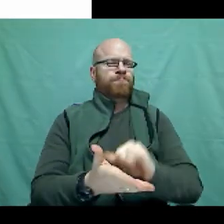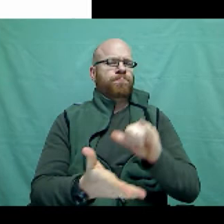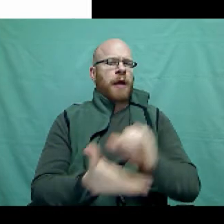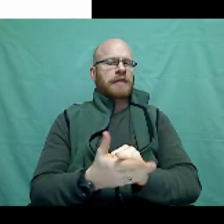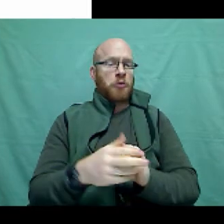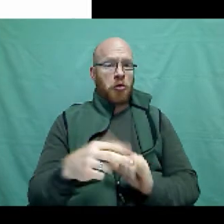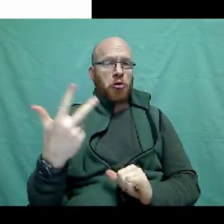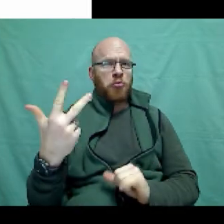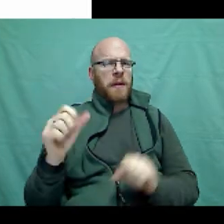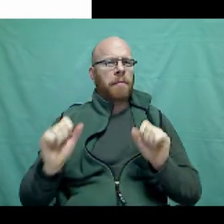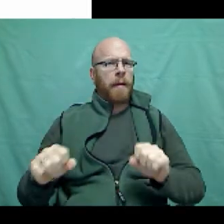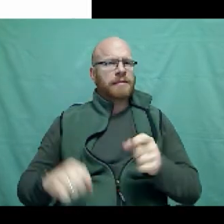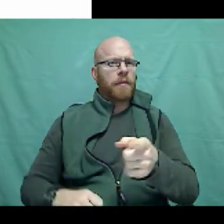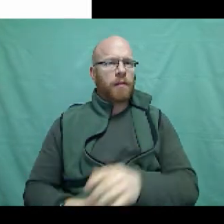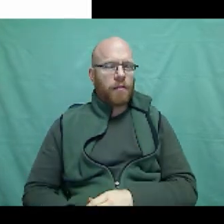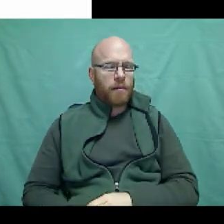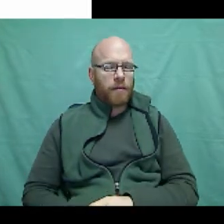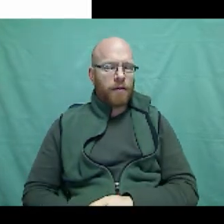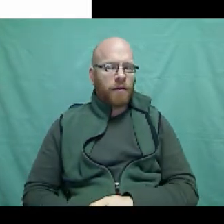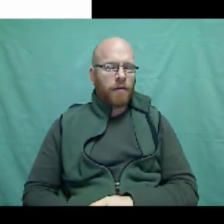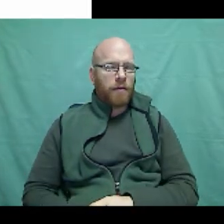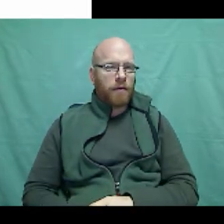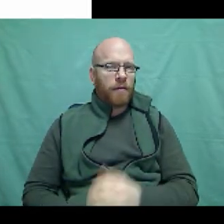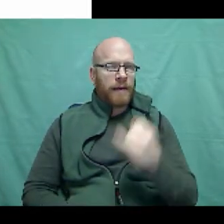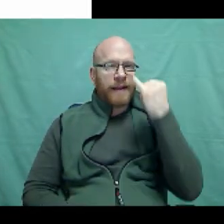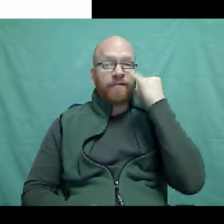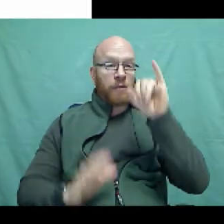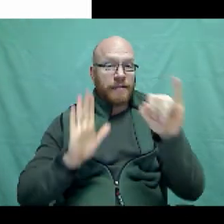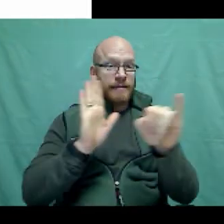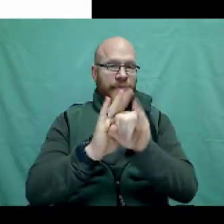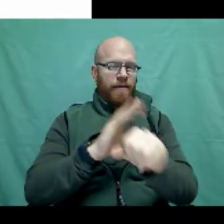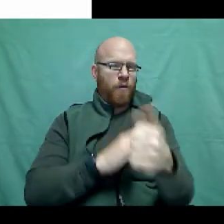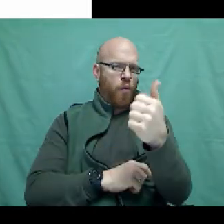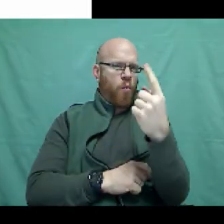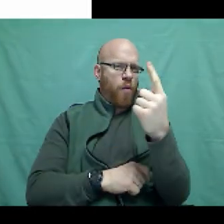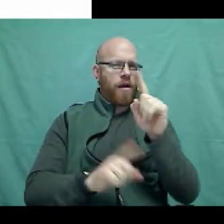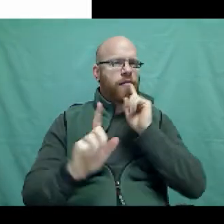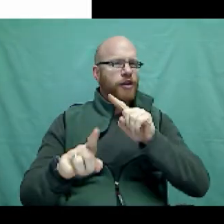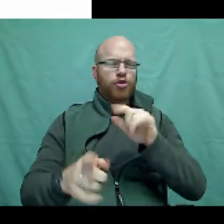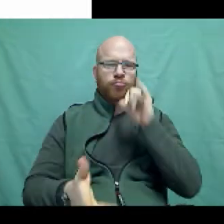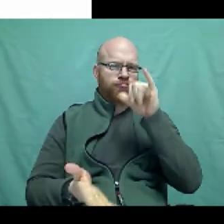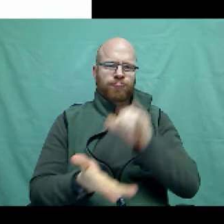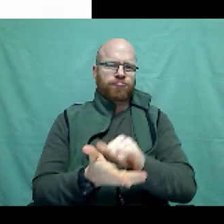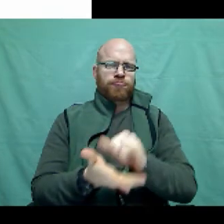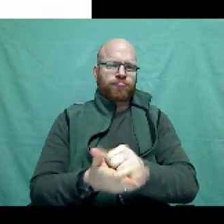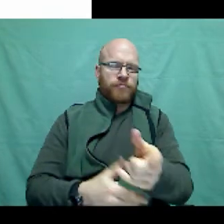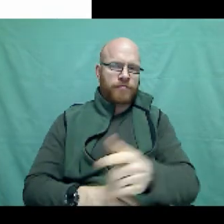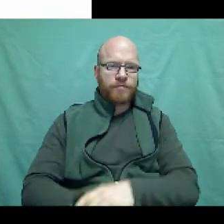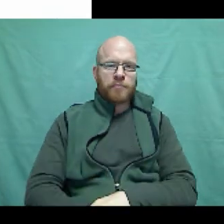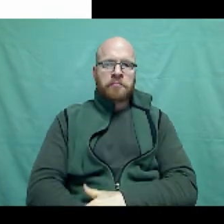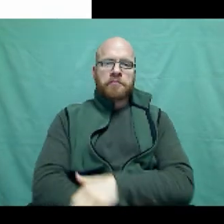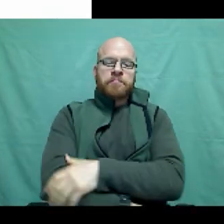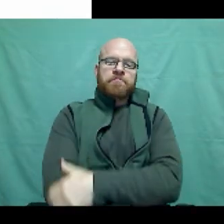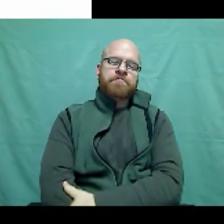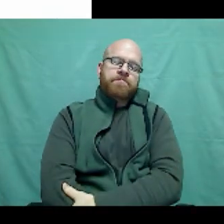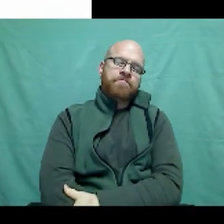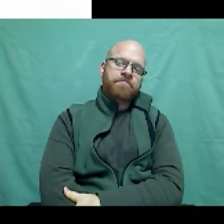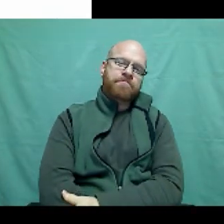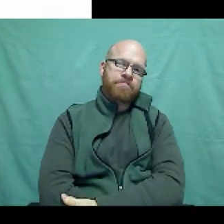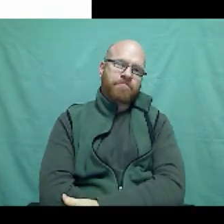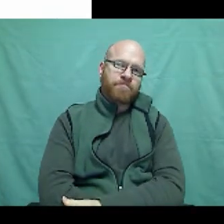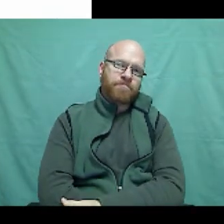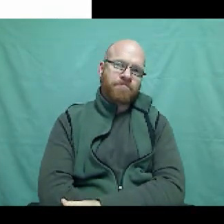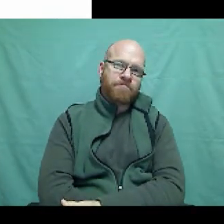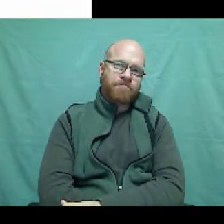several answers. One answer is impossible. 3 answers are possible. I'll give you a minute to think about that and see if you can find the answer that's